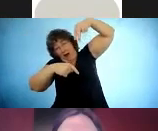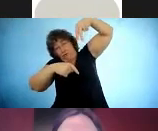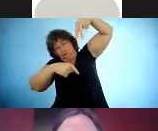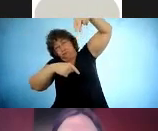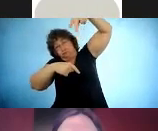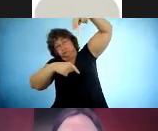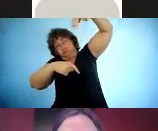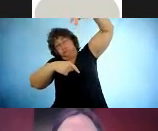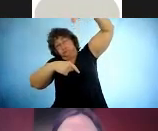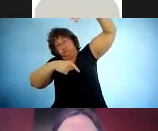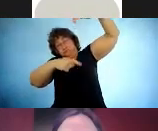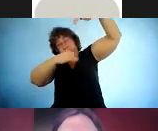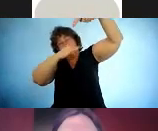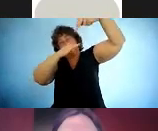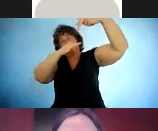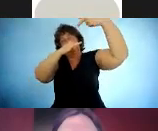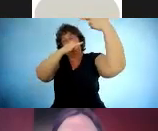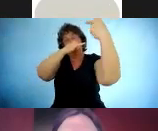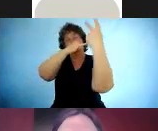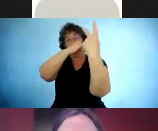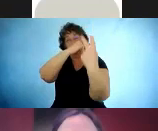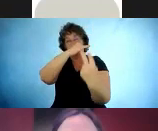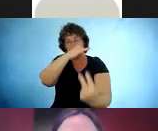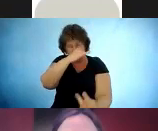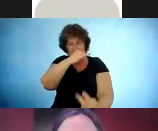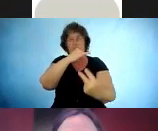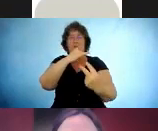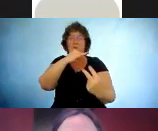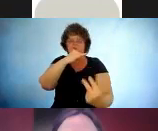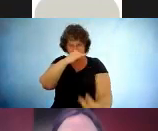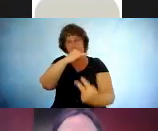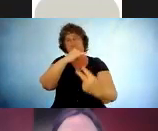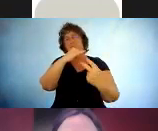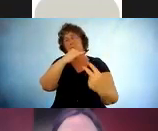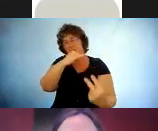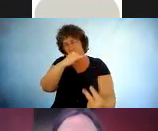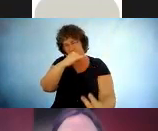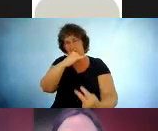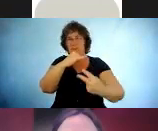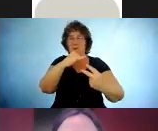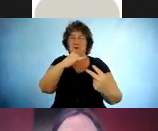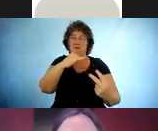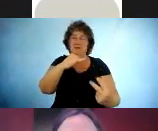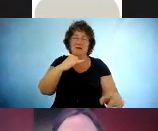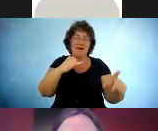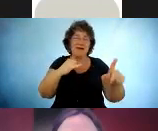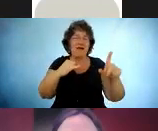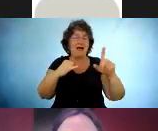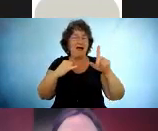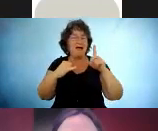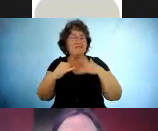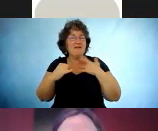leapt for that bar as if nothing were to it. There I floated. No, I